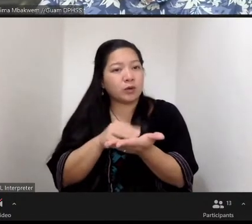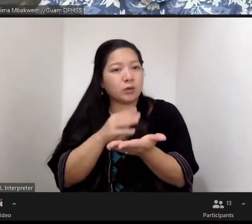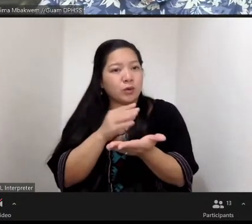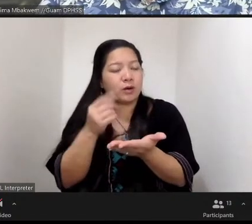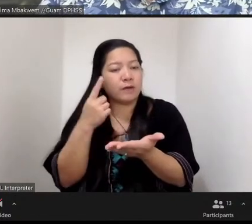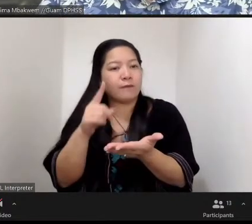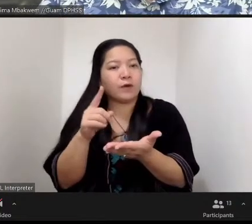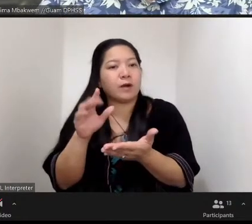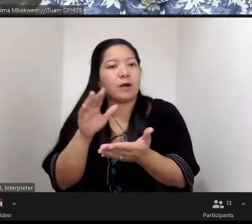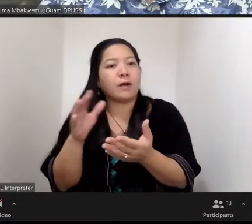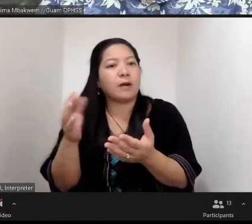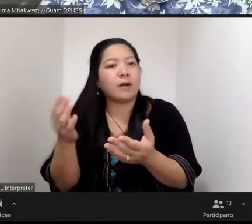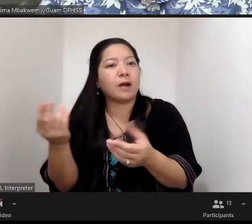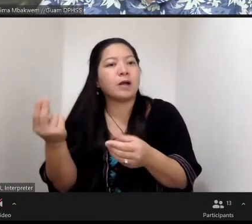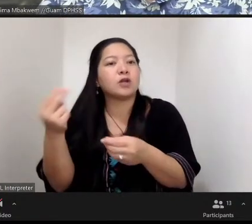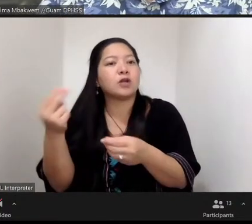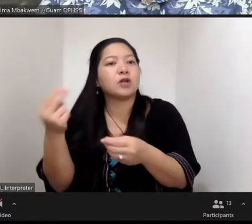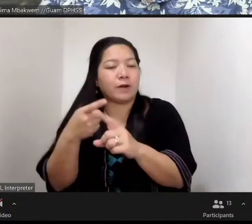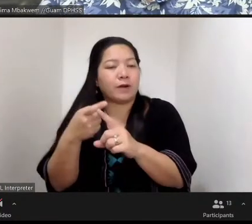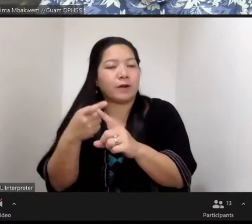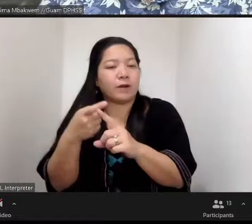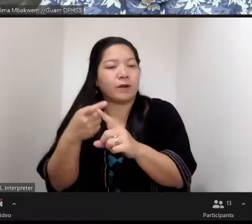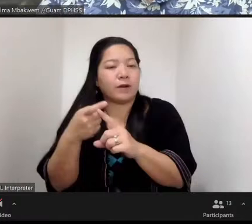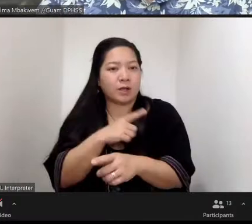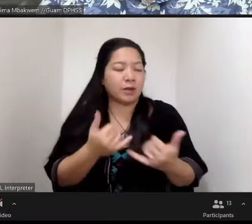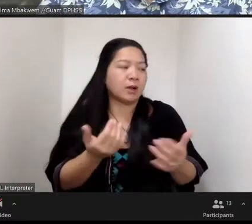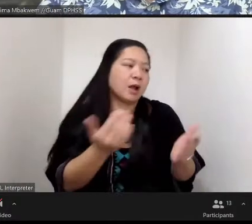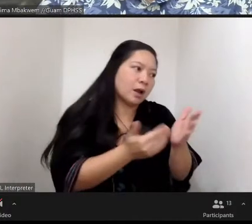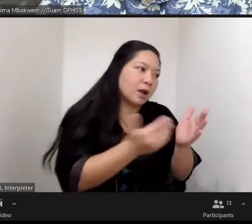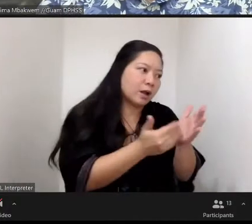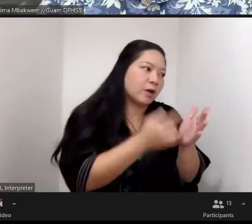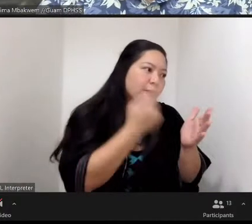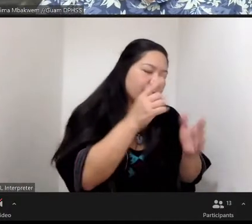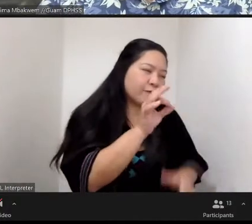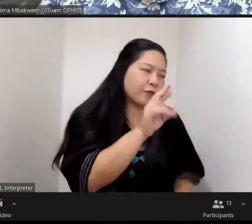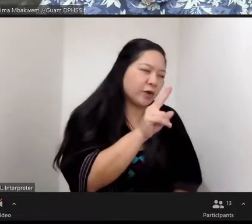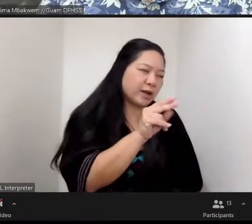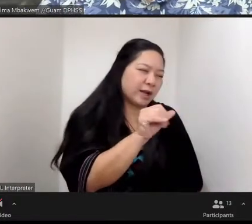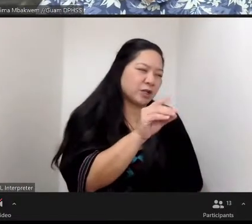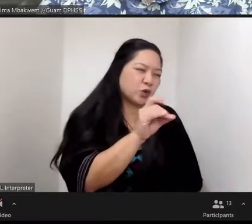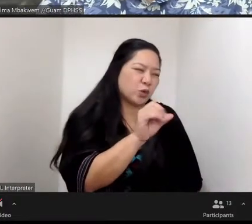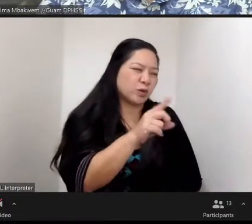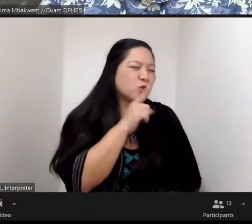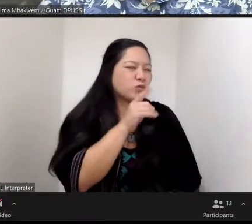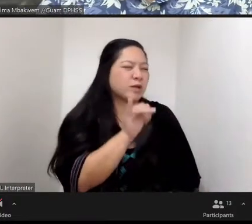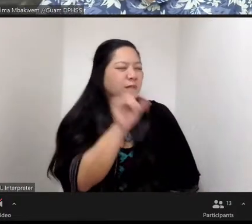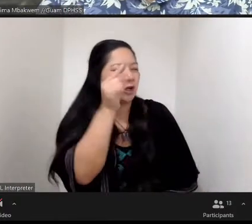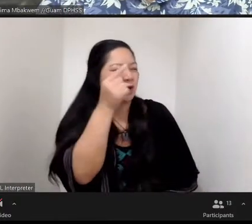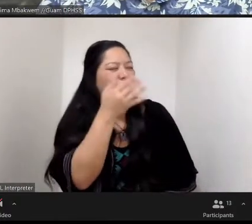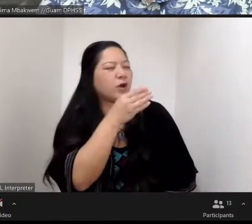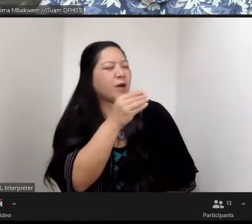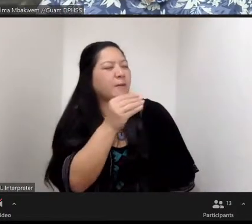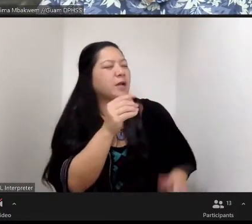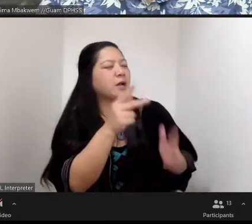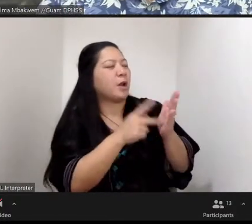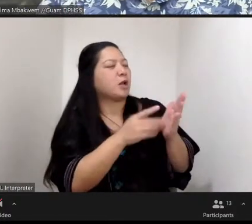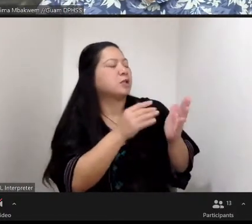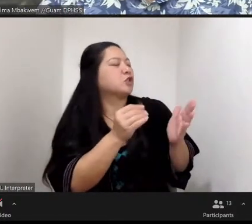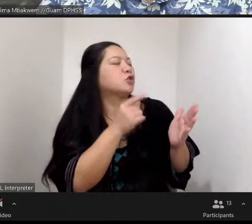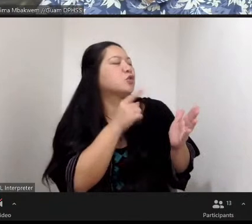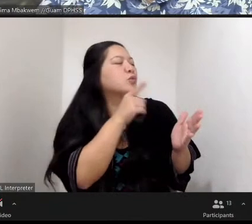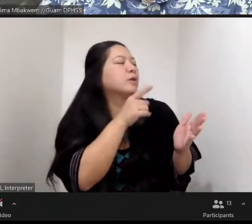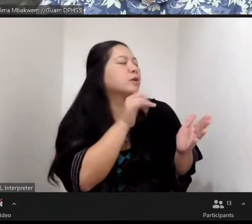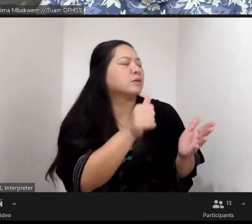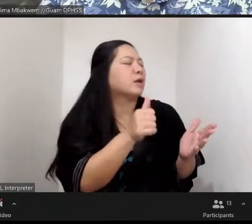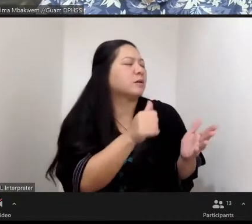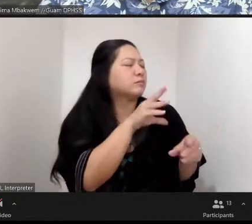legislature. And again, you know, Fernando, if you read Governor Newsom's policy, it doesn't